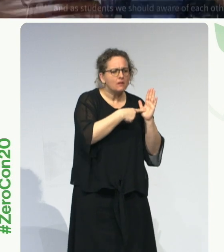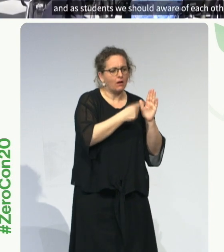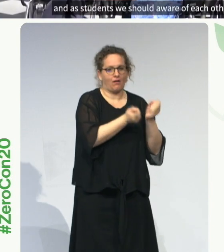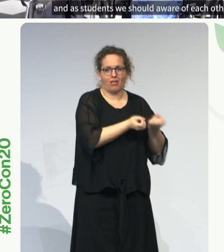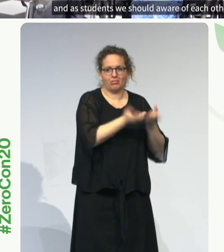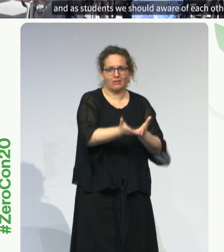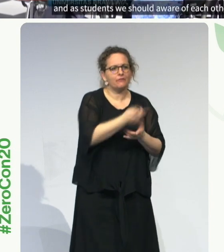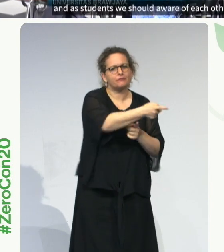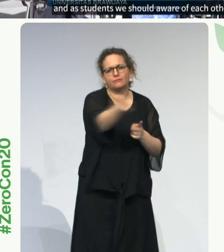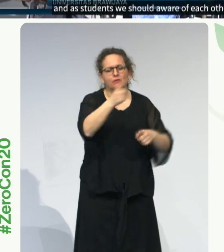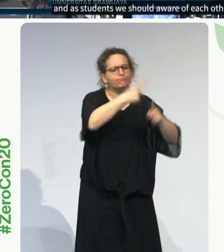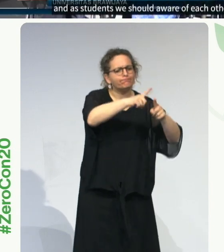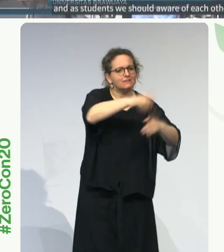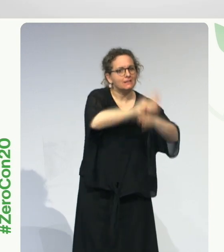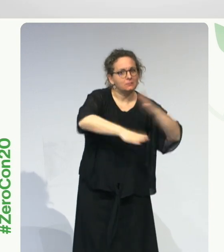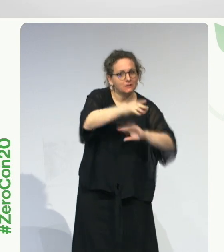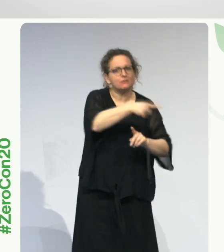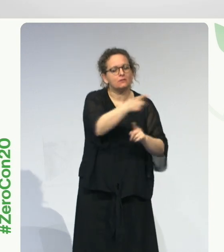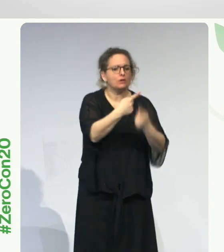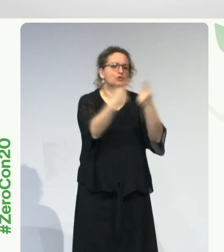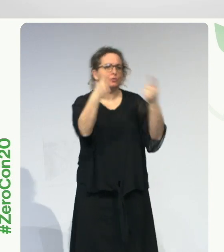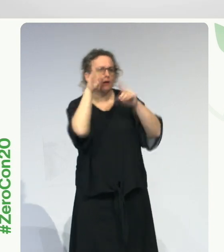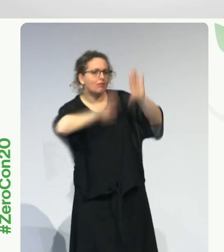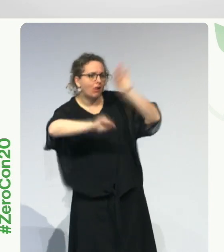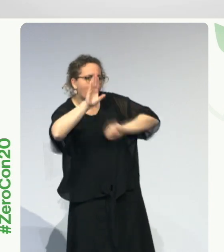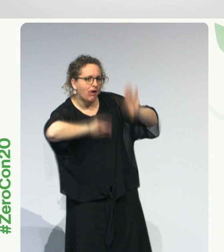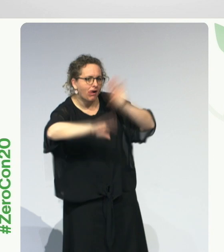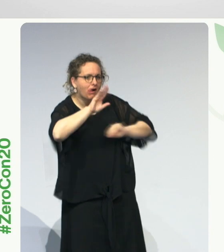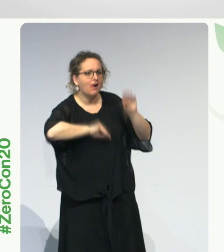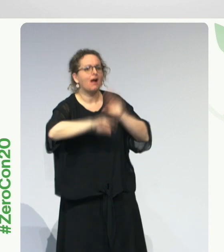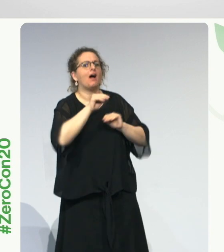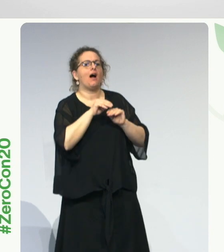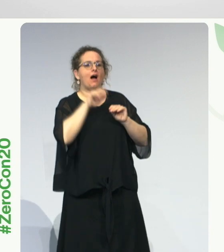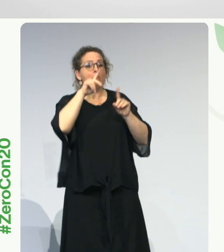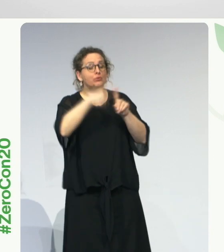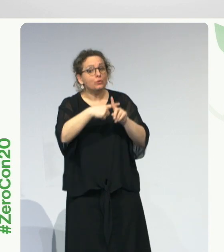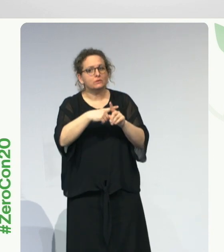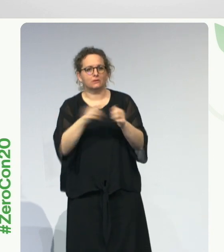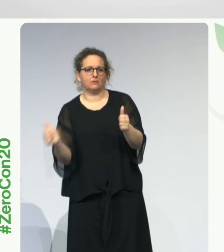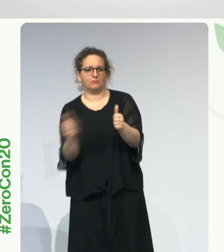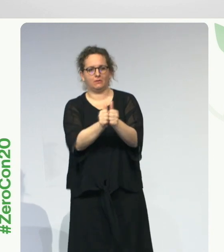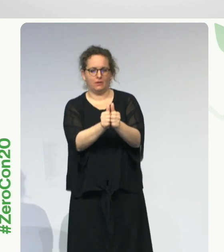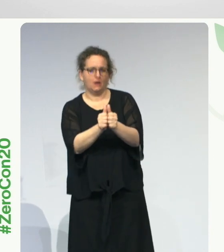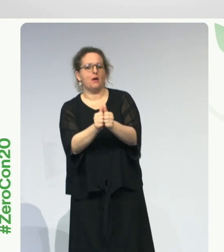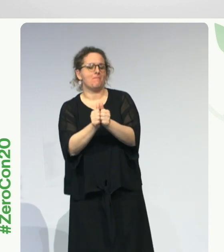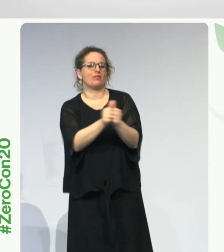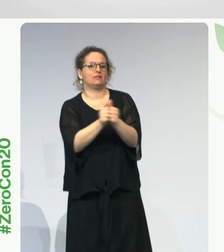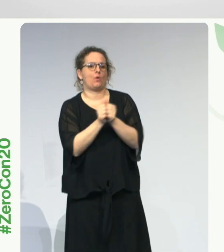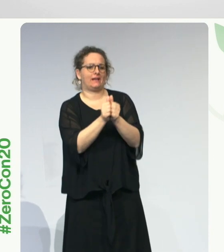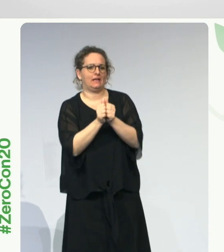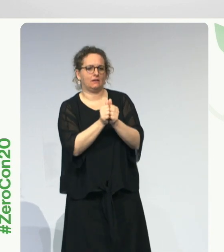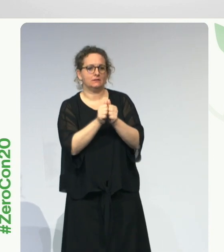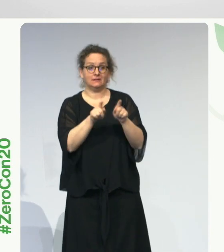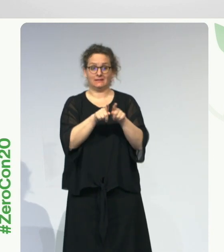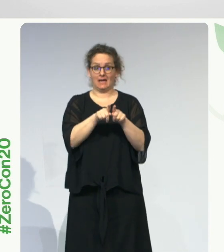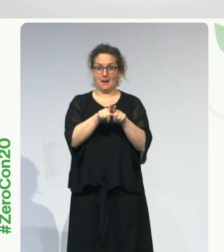which includes an admissions quota complemented by student support services. The center also raises awareness